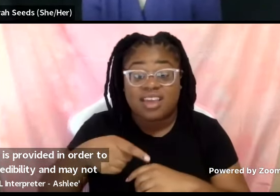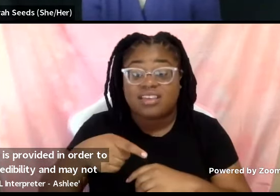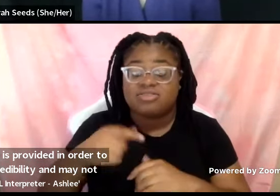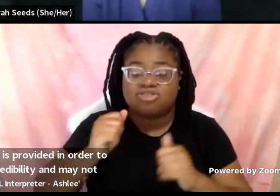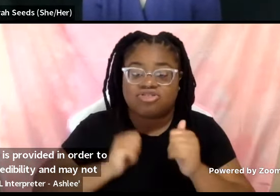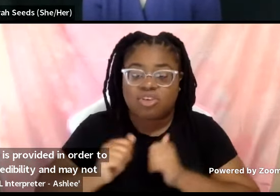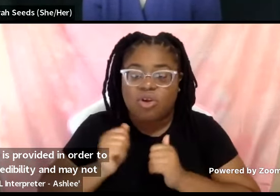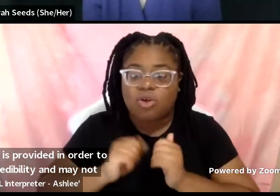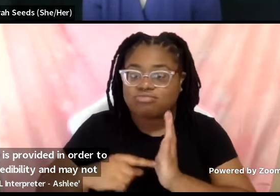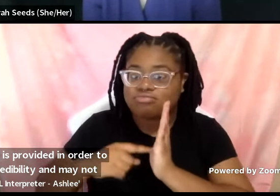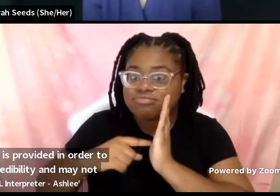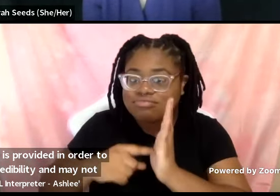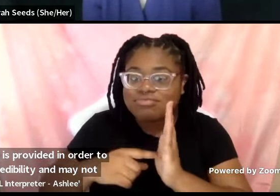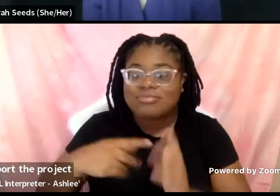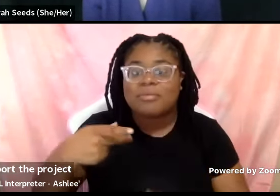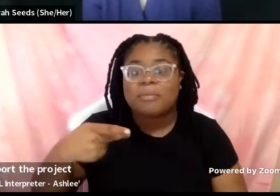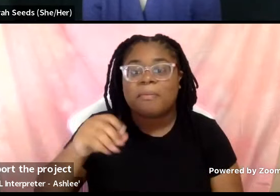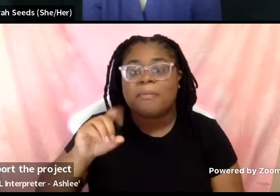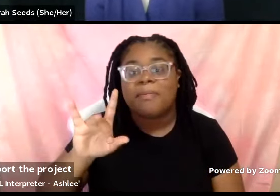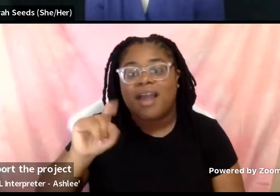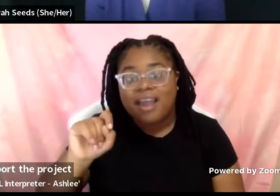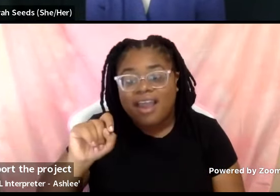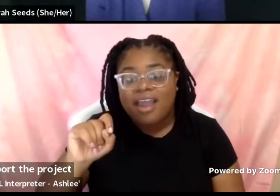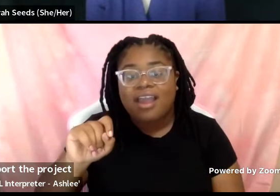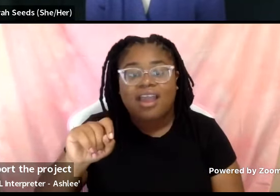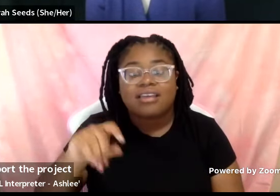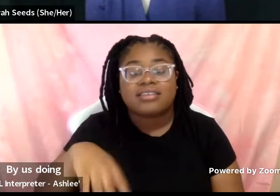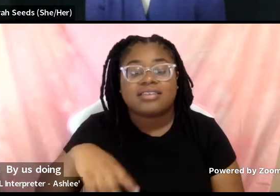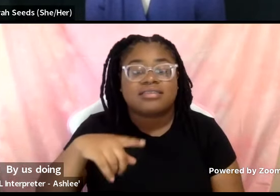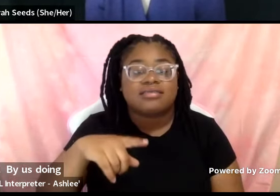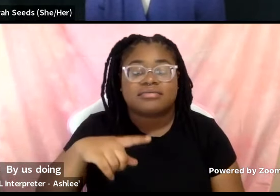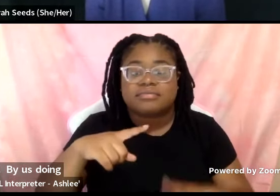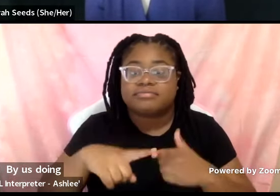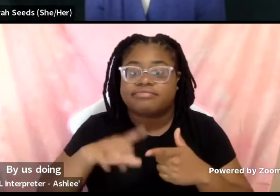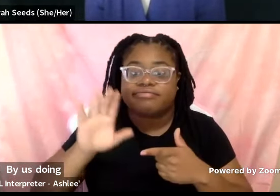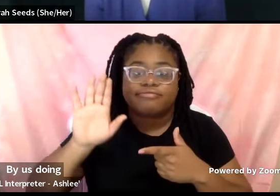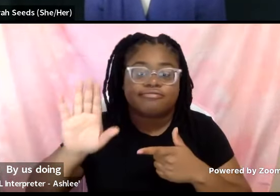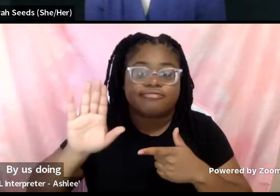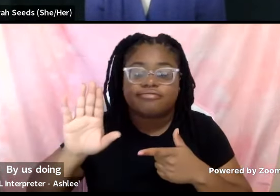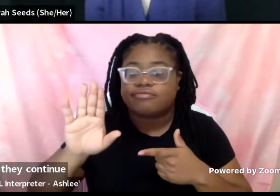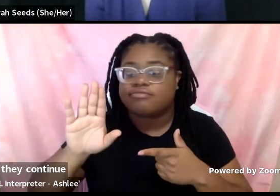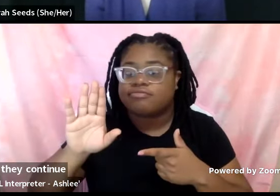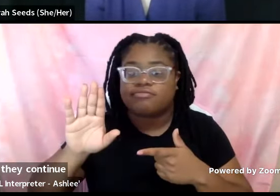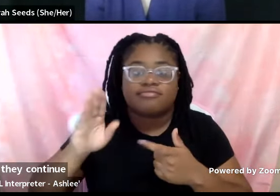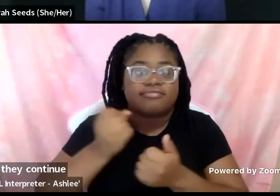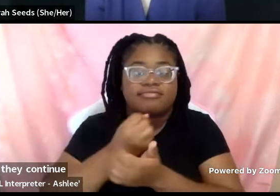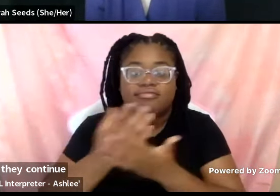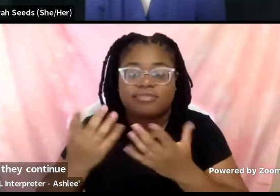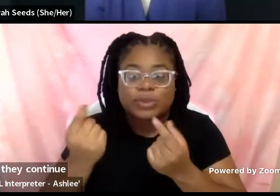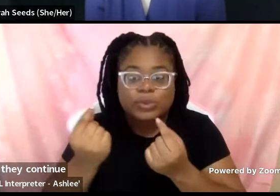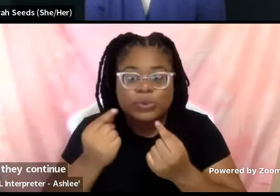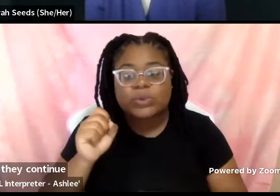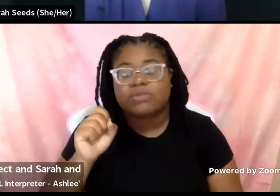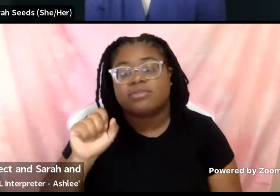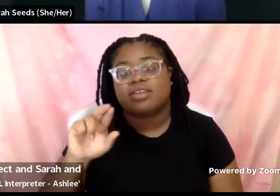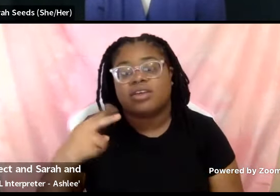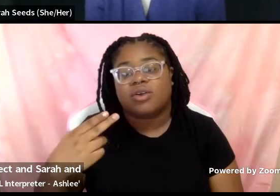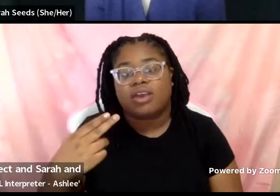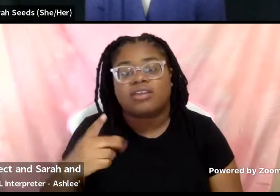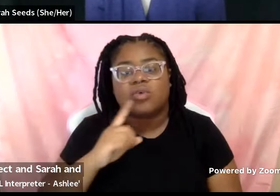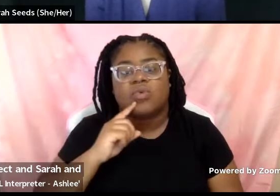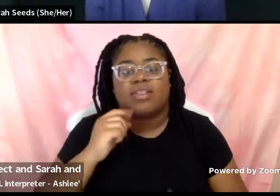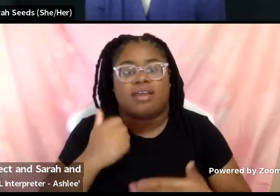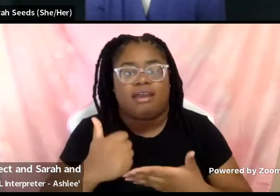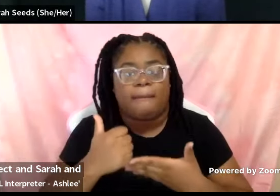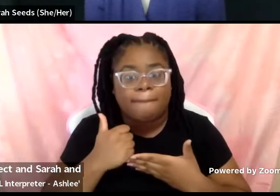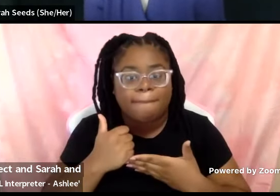to support this project and support Sarah and all the things that she creates. But definitely, I feel like they really helped us and were